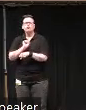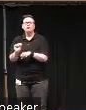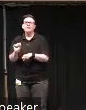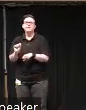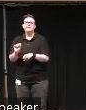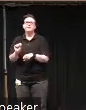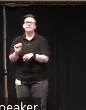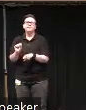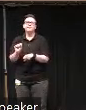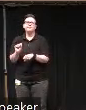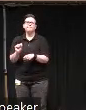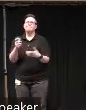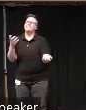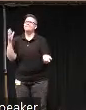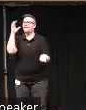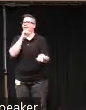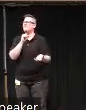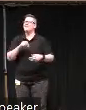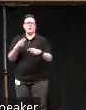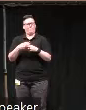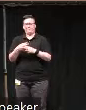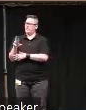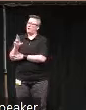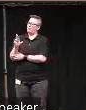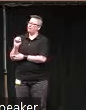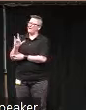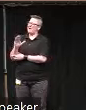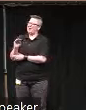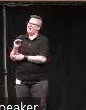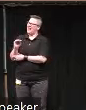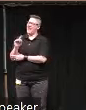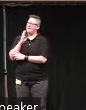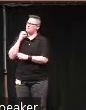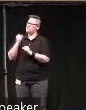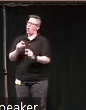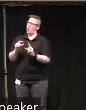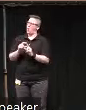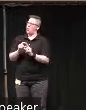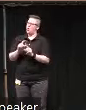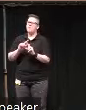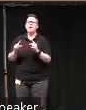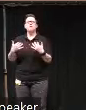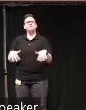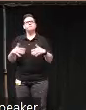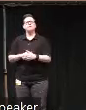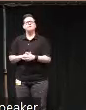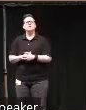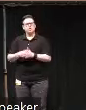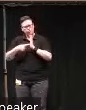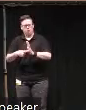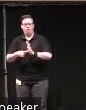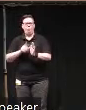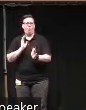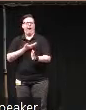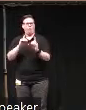I guess reclaim is too much of a strong word, but it really cemented our department